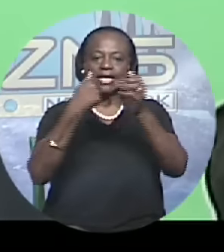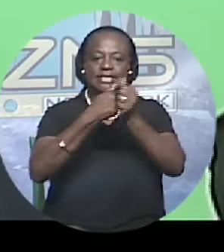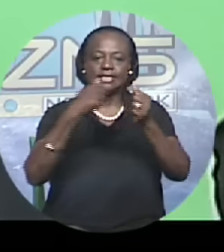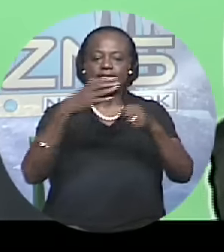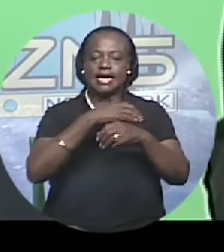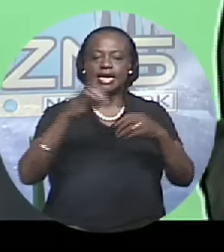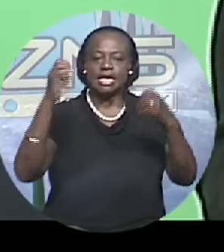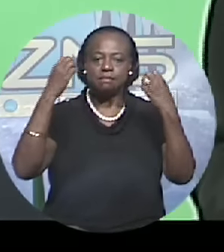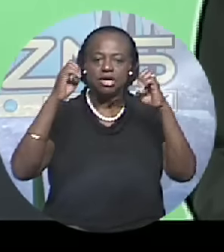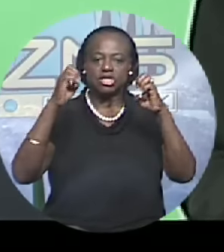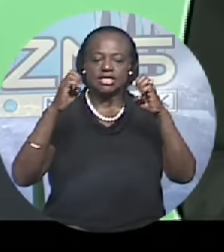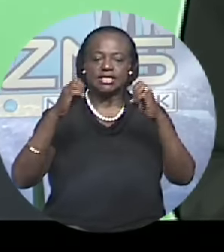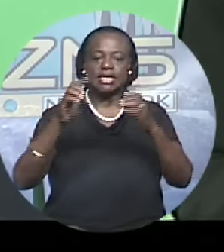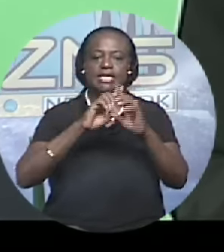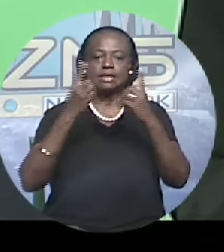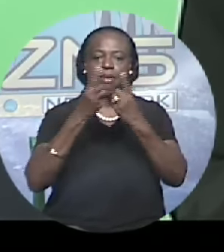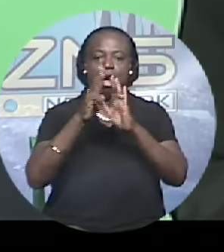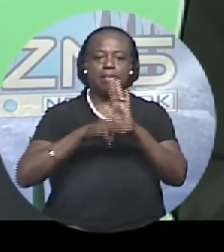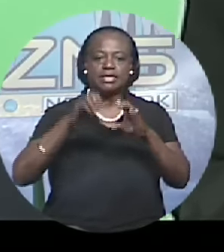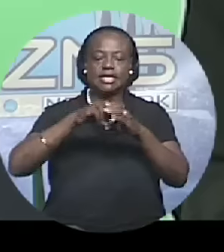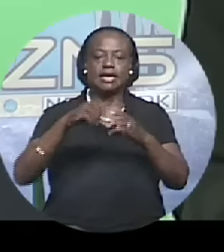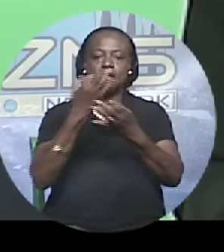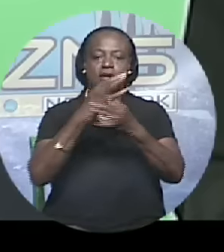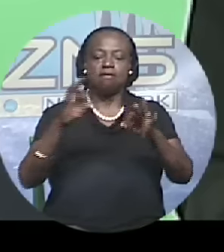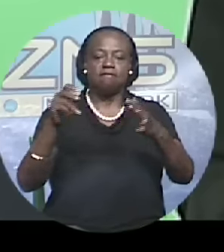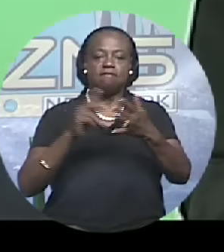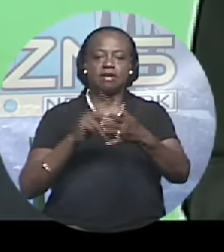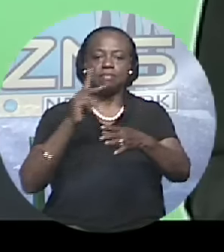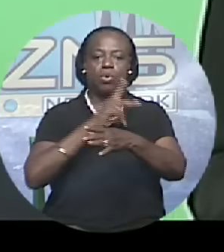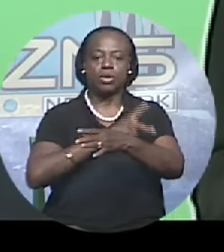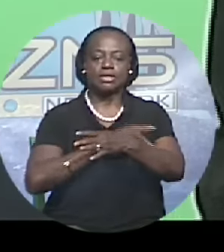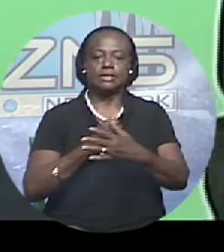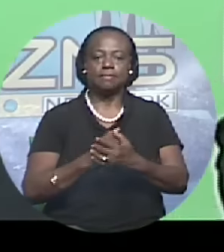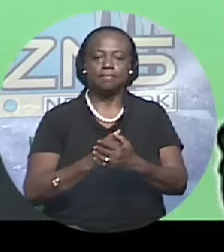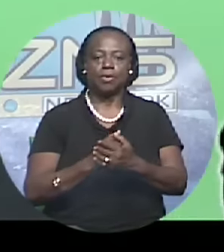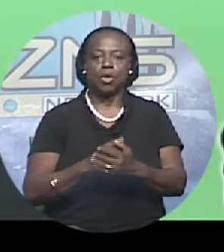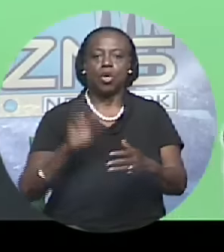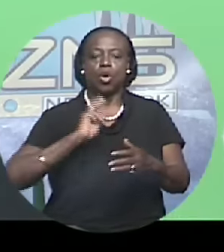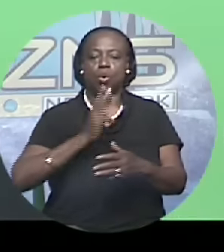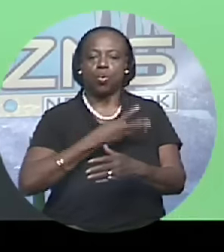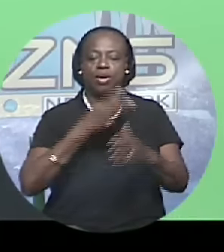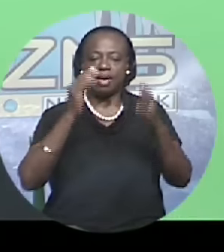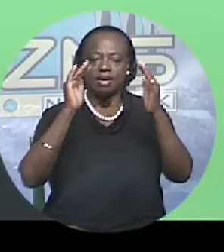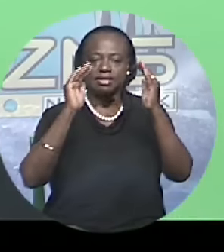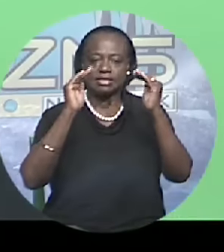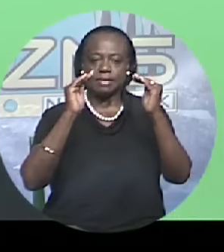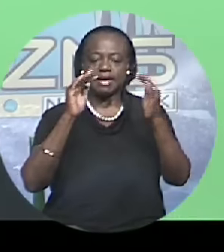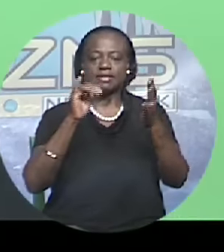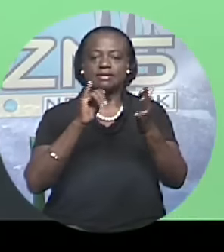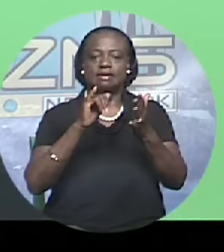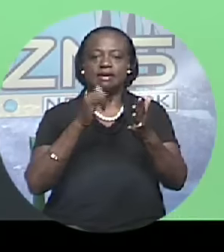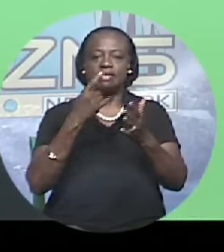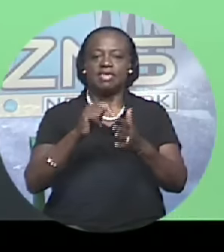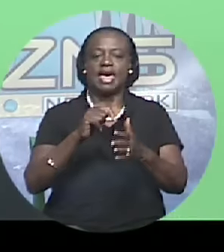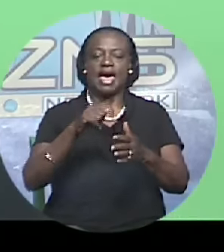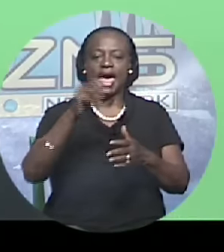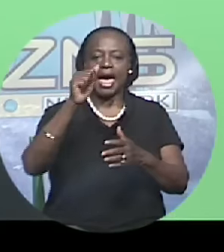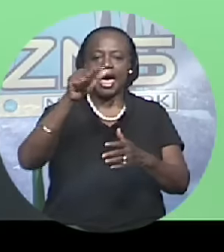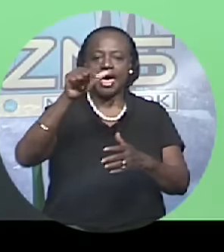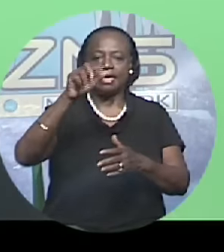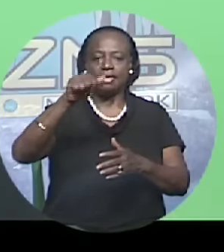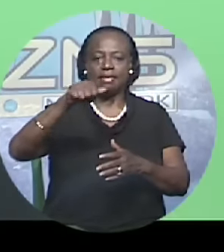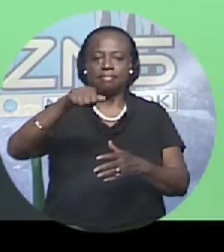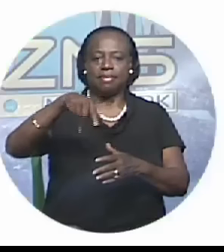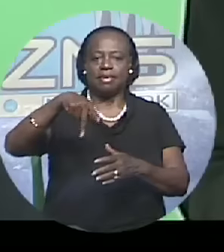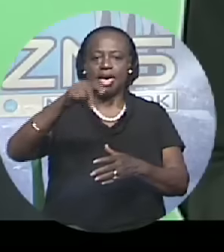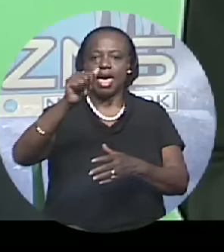in Freeport. Our expectation is that extension of clinic hours at the Agape House Clinic in New Providence will